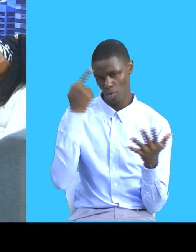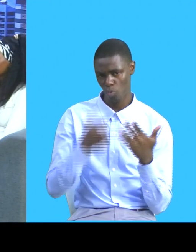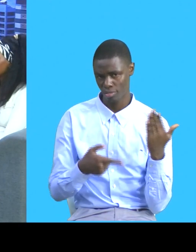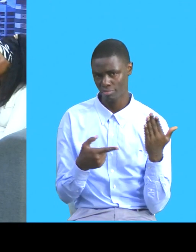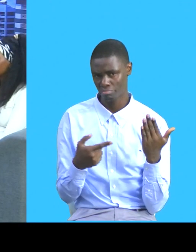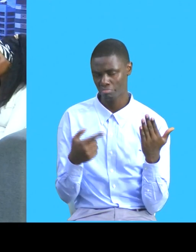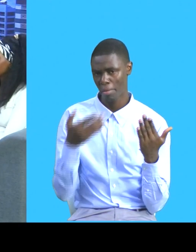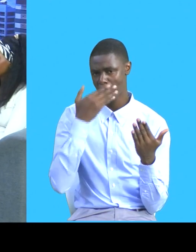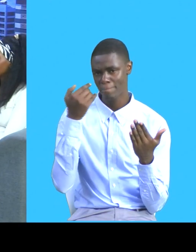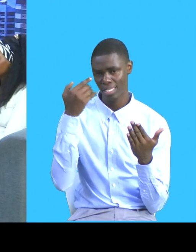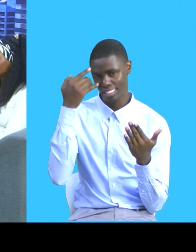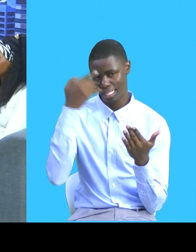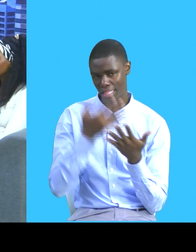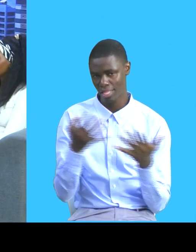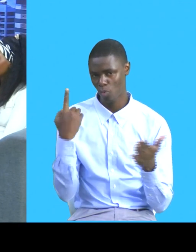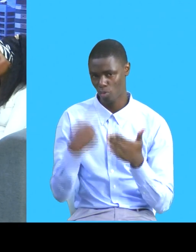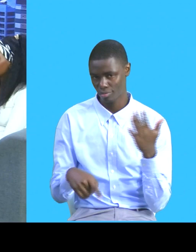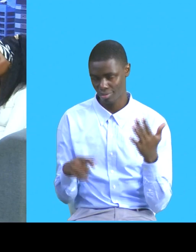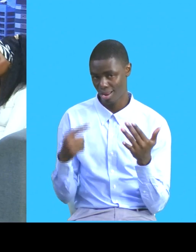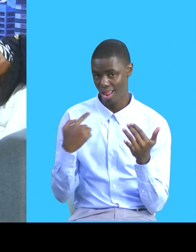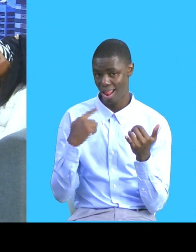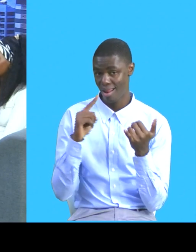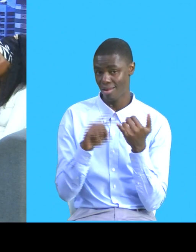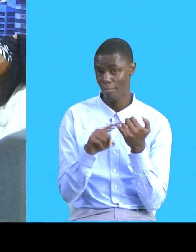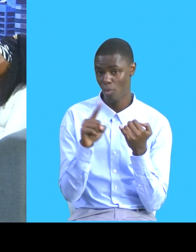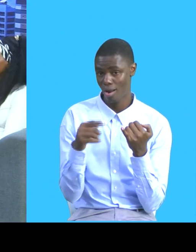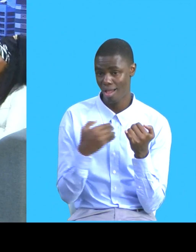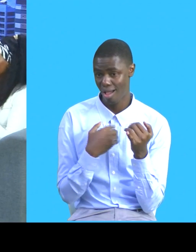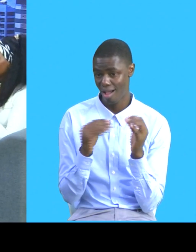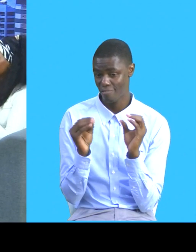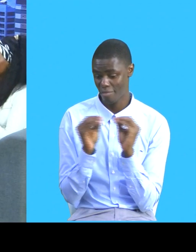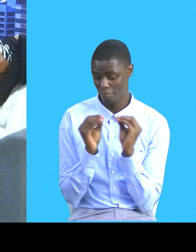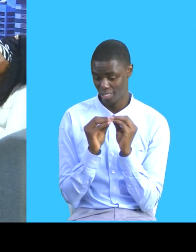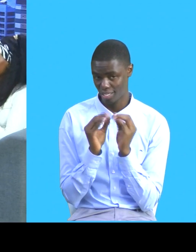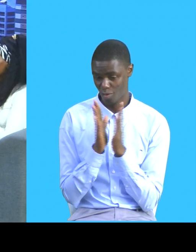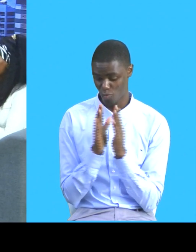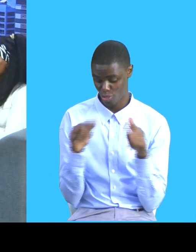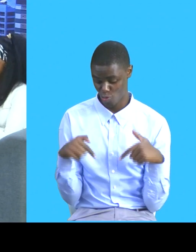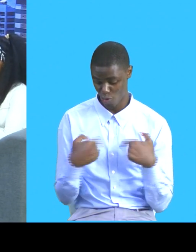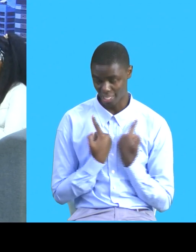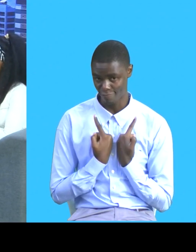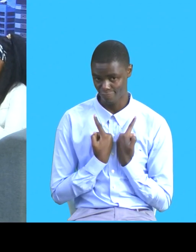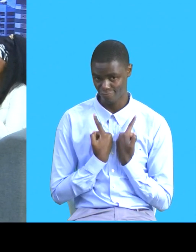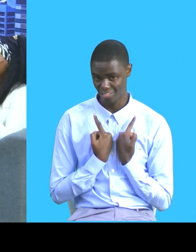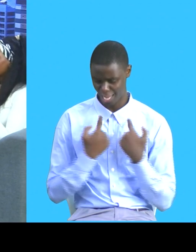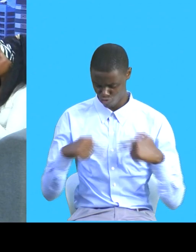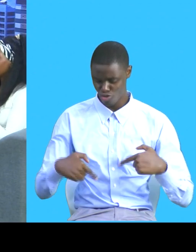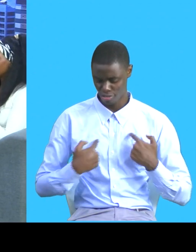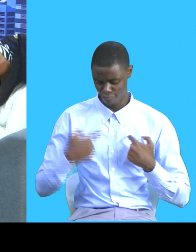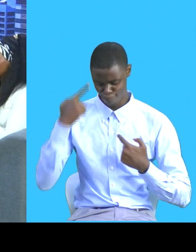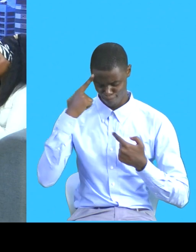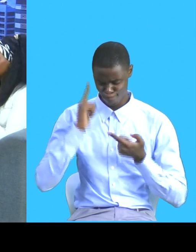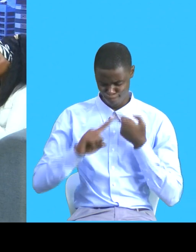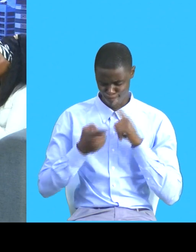what I think the best thing to do is first having a meeting with you, me, and I, accepting